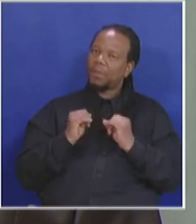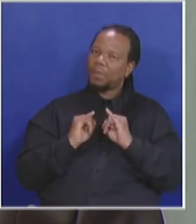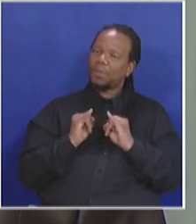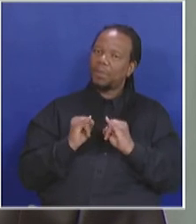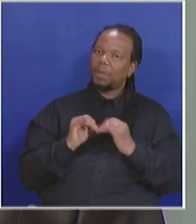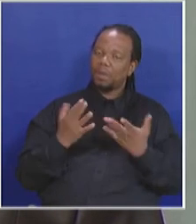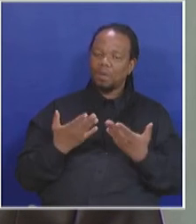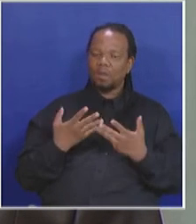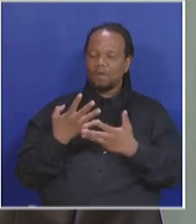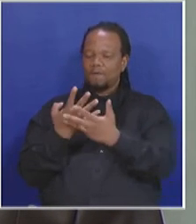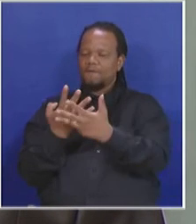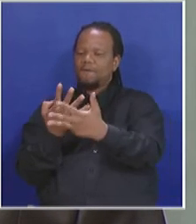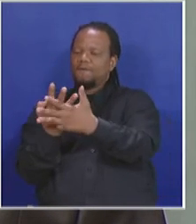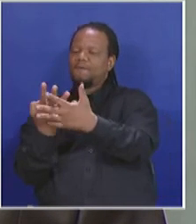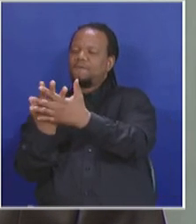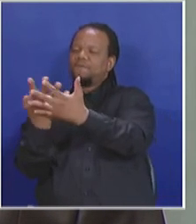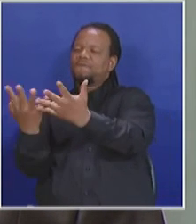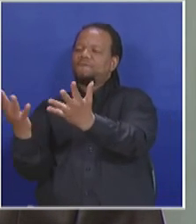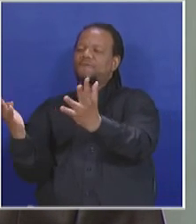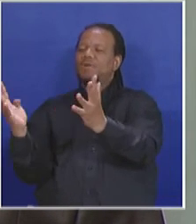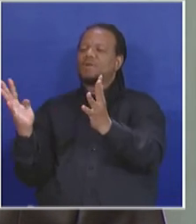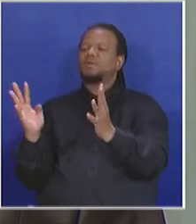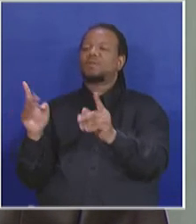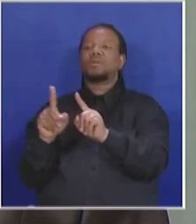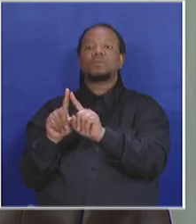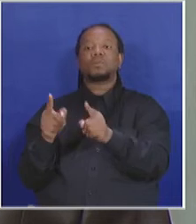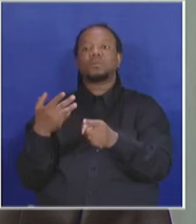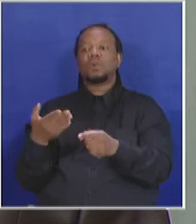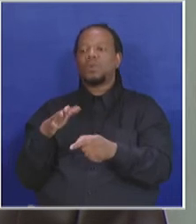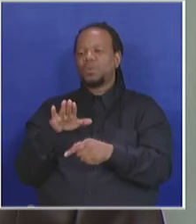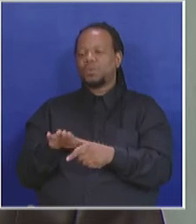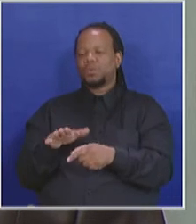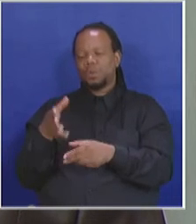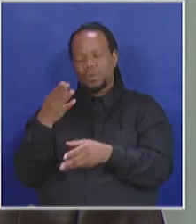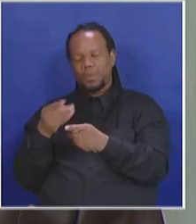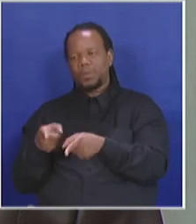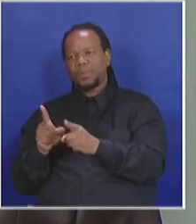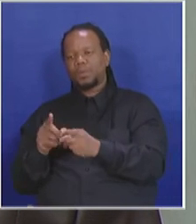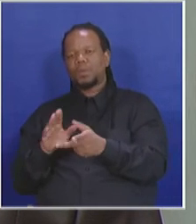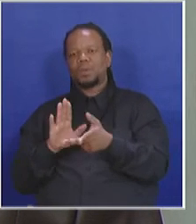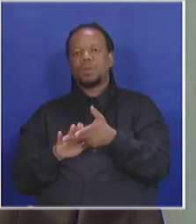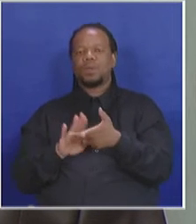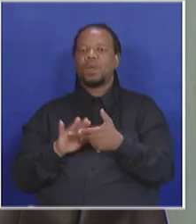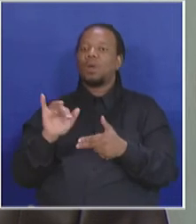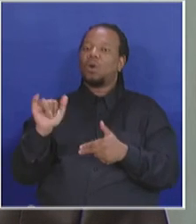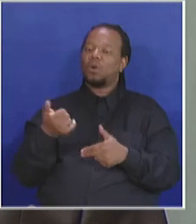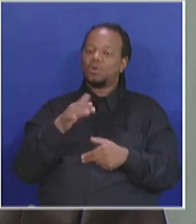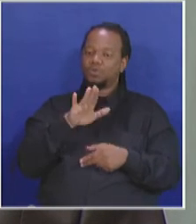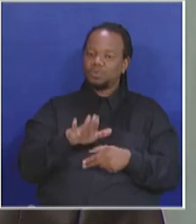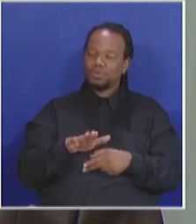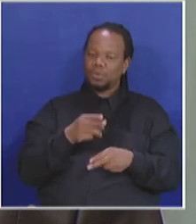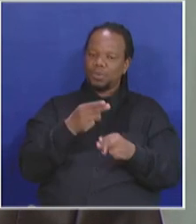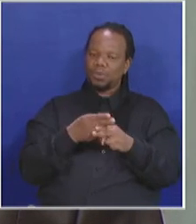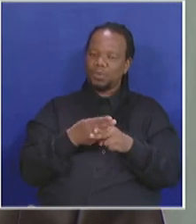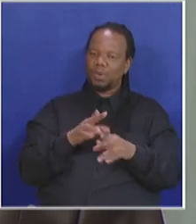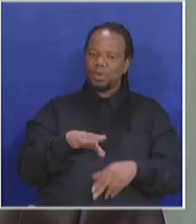proper fencing, which explore our learners to risk or danger, lack of proper play facilities for the children, security